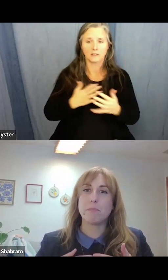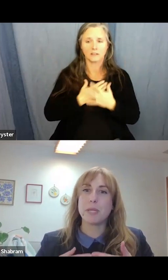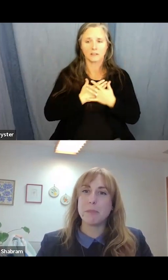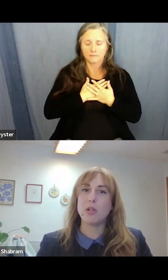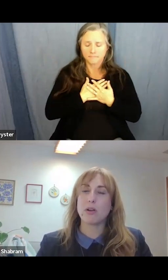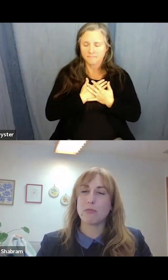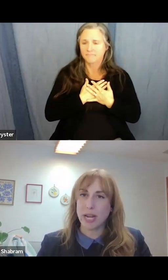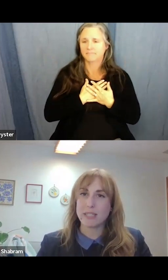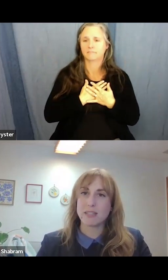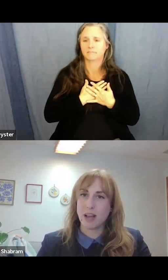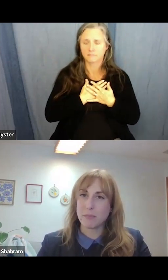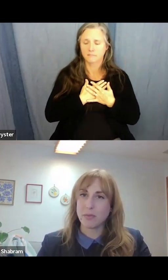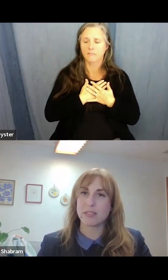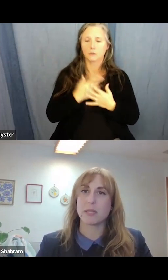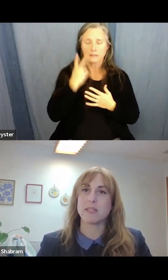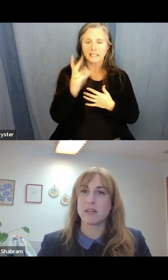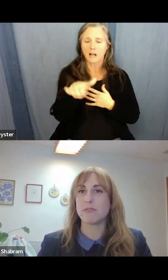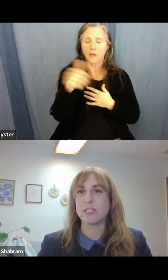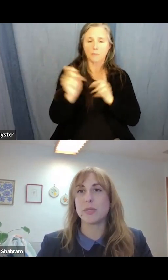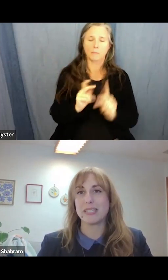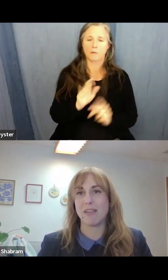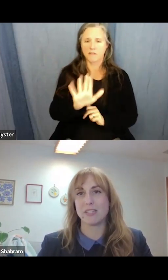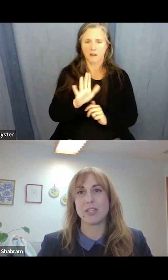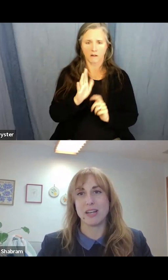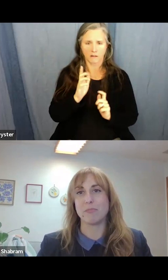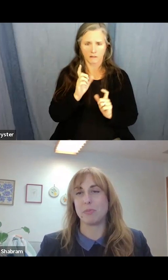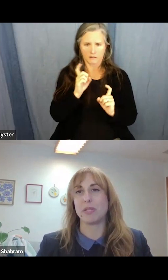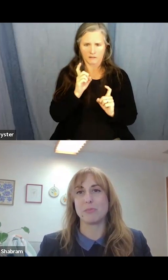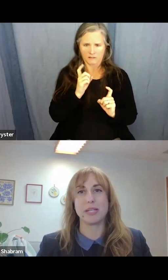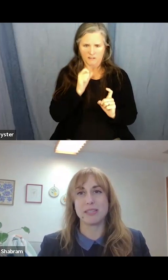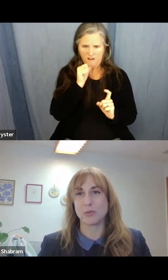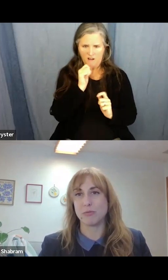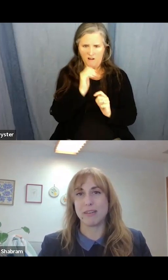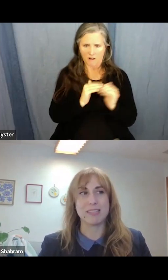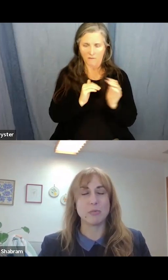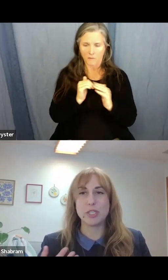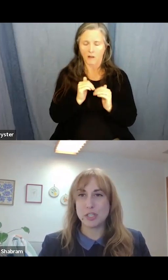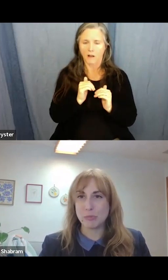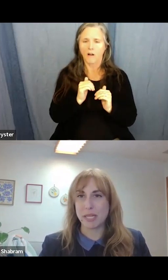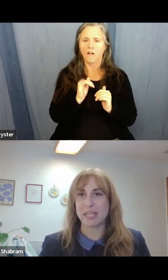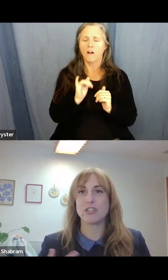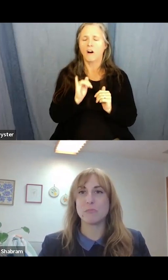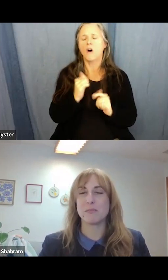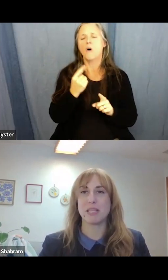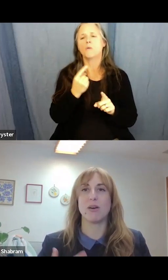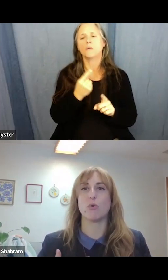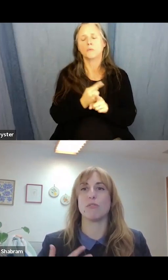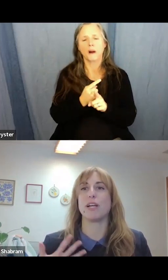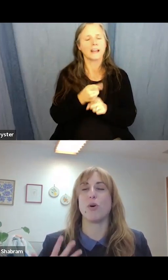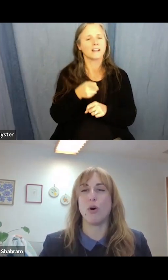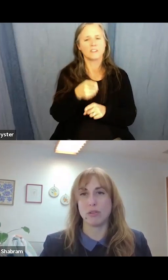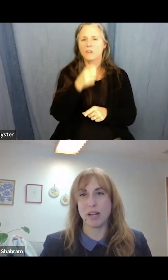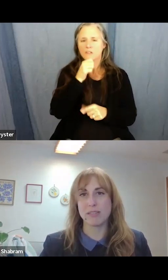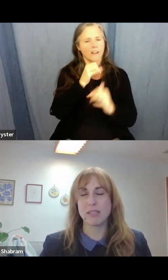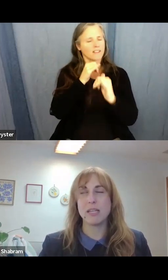But people are afraid to talk about this because they're afraid to acknowledge that young people experience sexual violence. And we should be. That should be something that